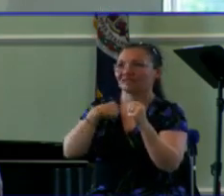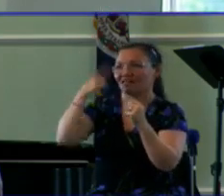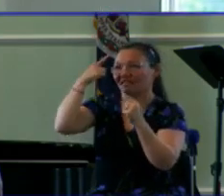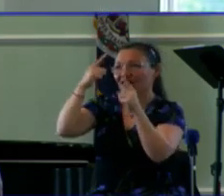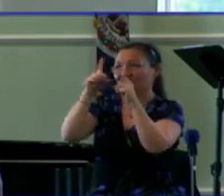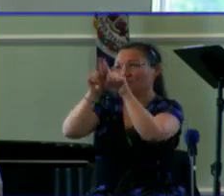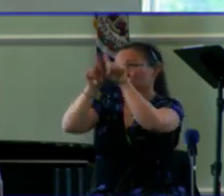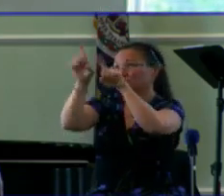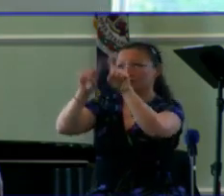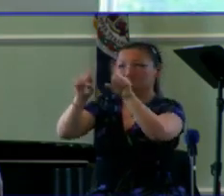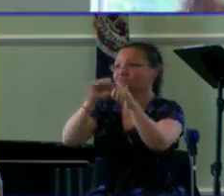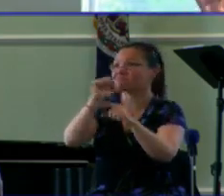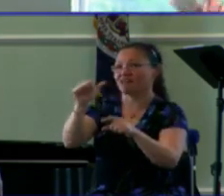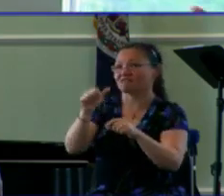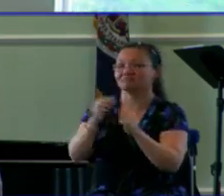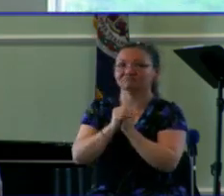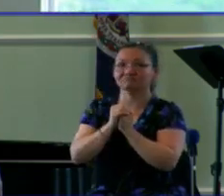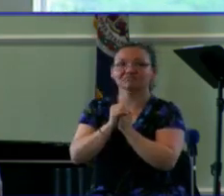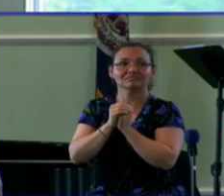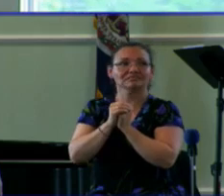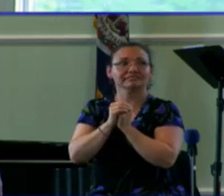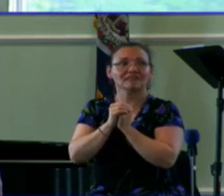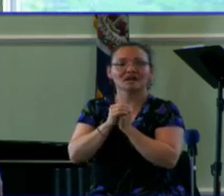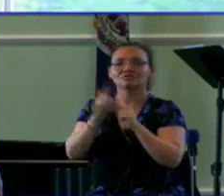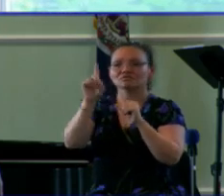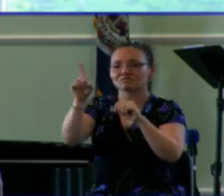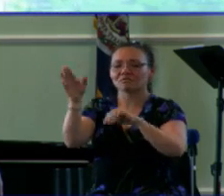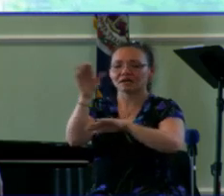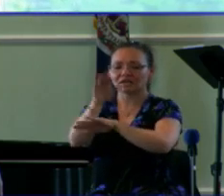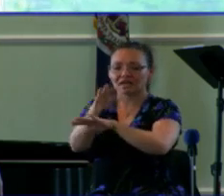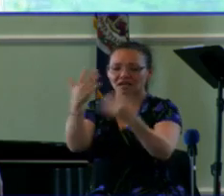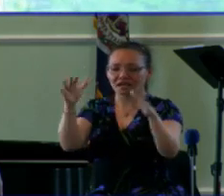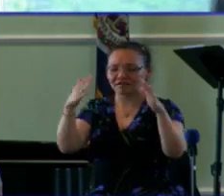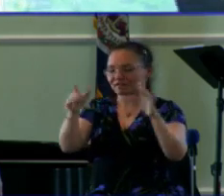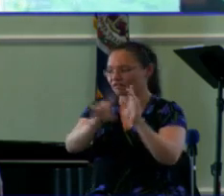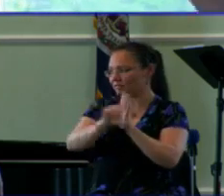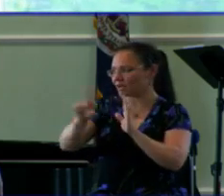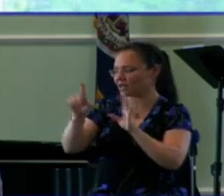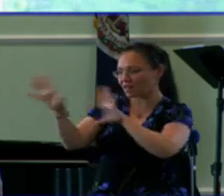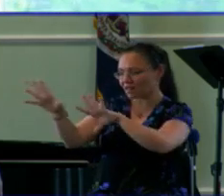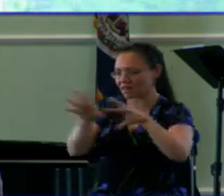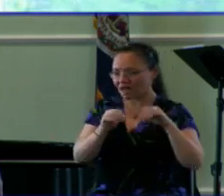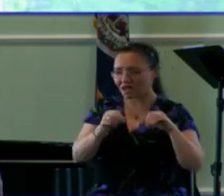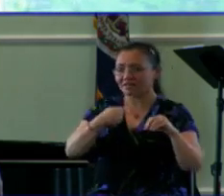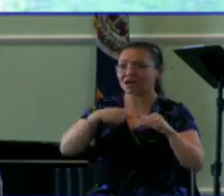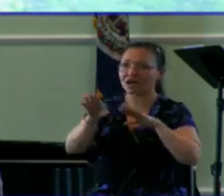night, after everybody left, I walked out